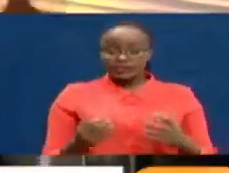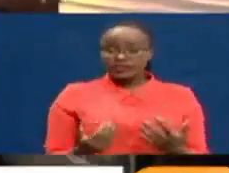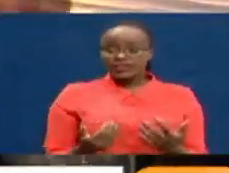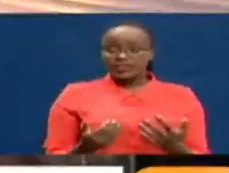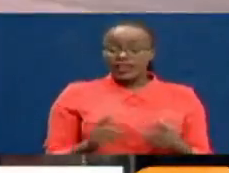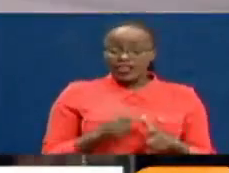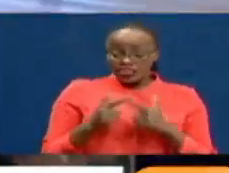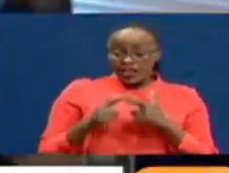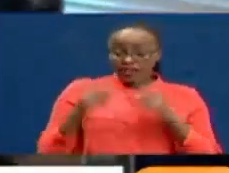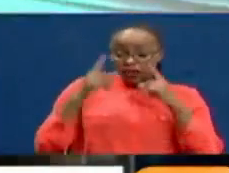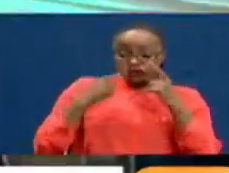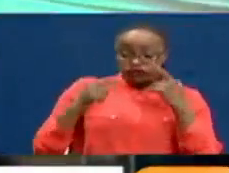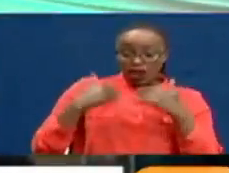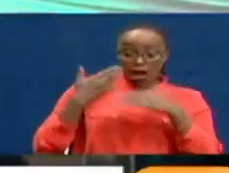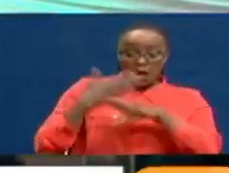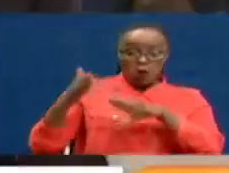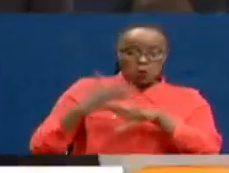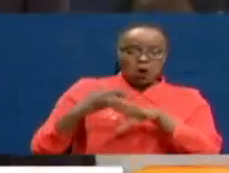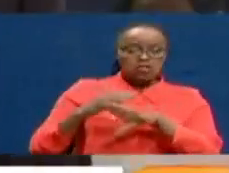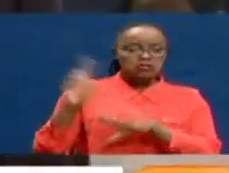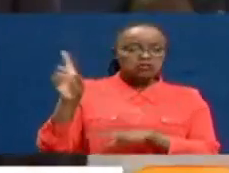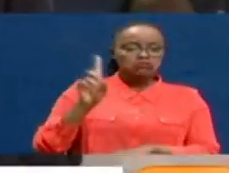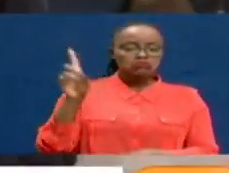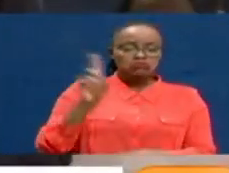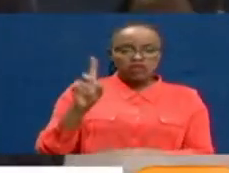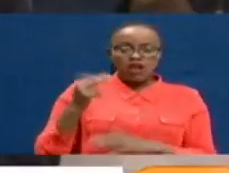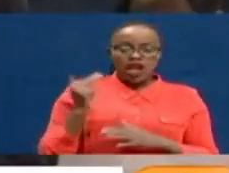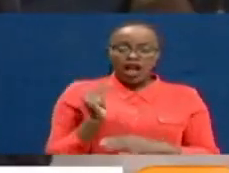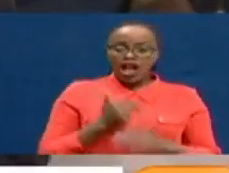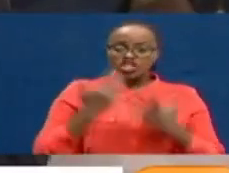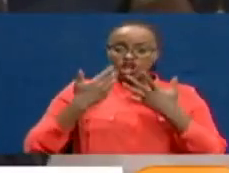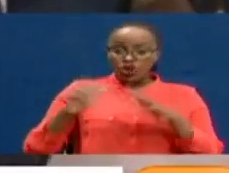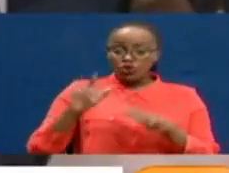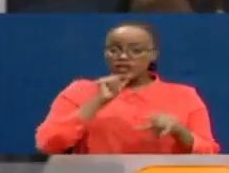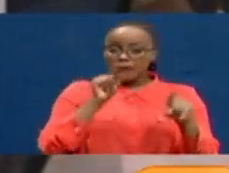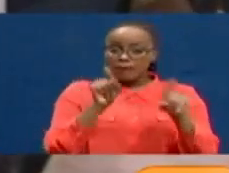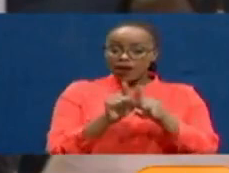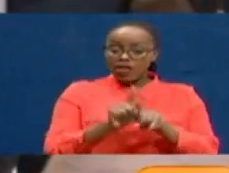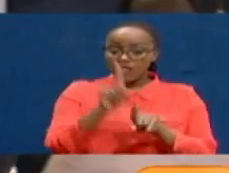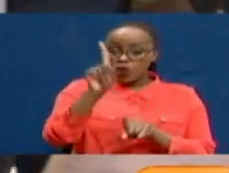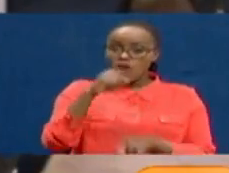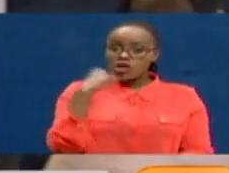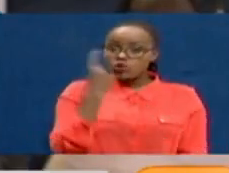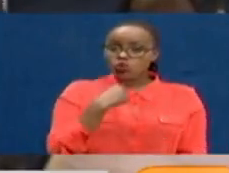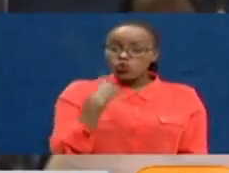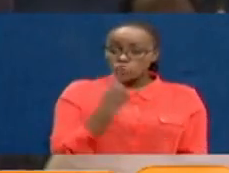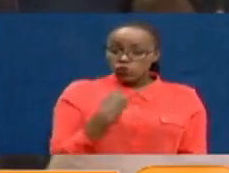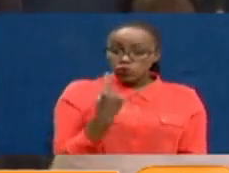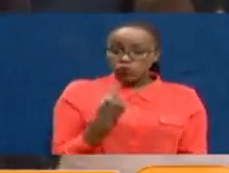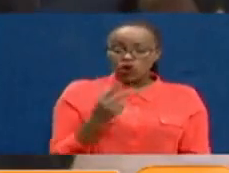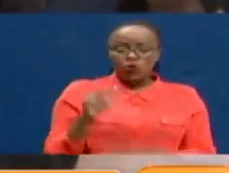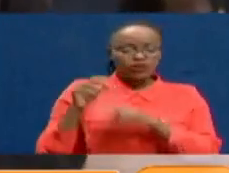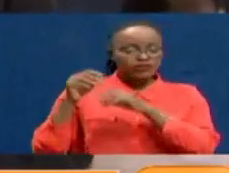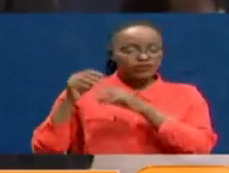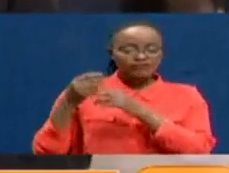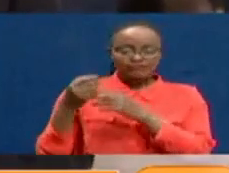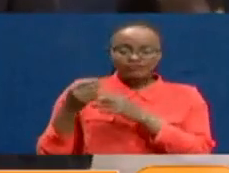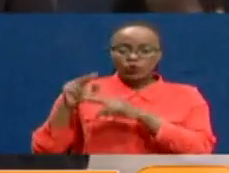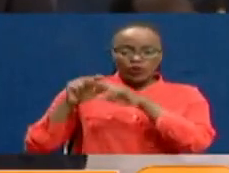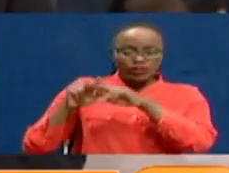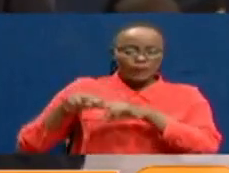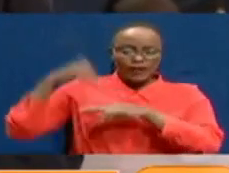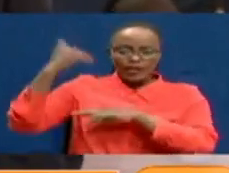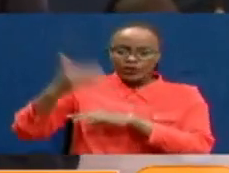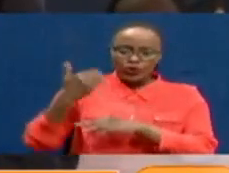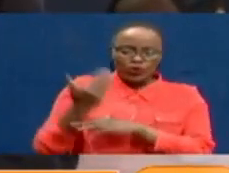Na machozi yetu haitaenda bure. Tumepoteza ndugu ambaye alikuwa tegemeo,